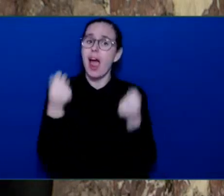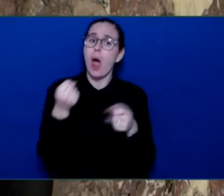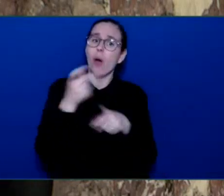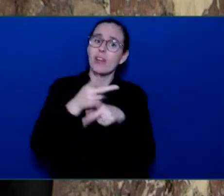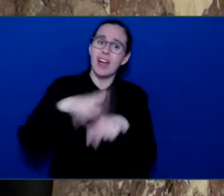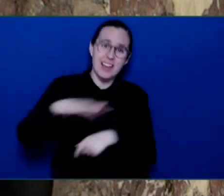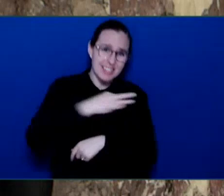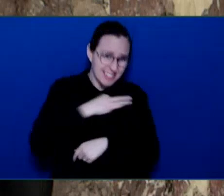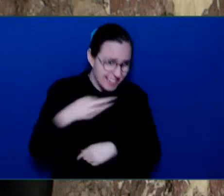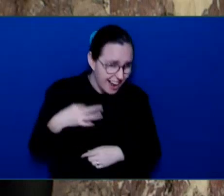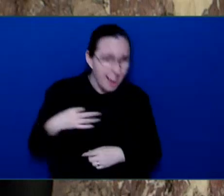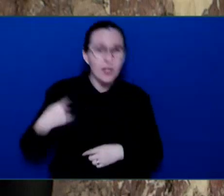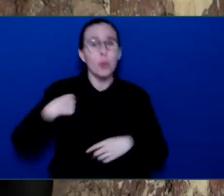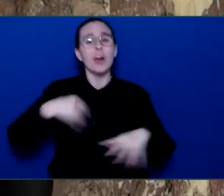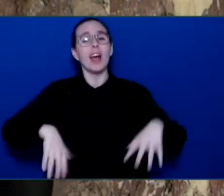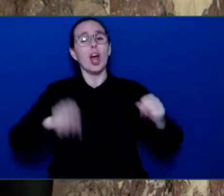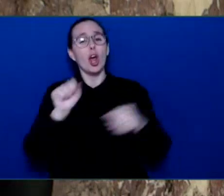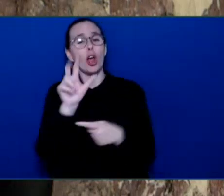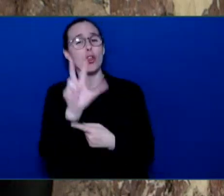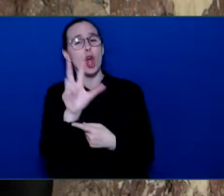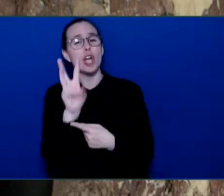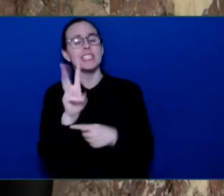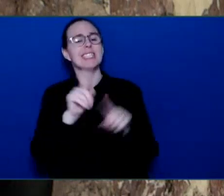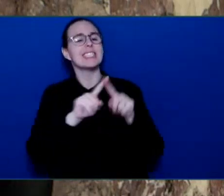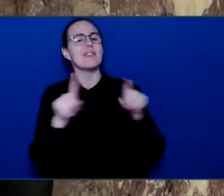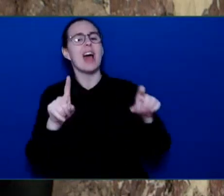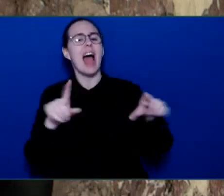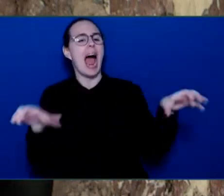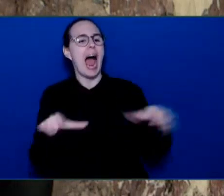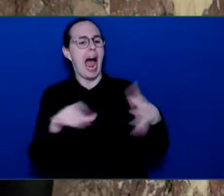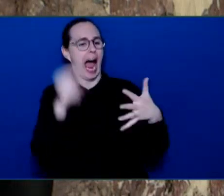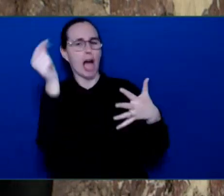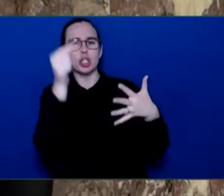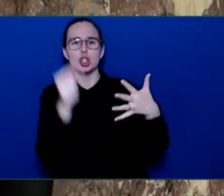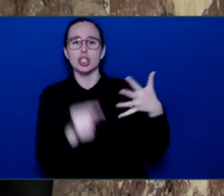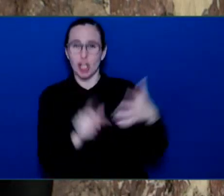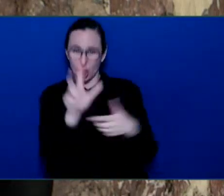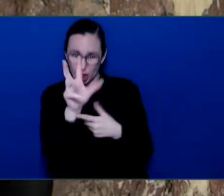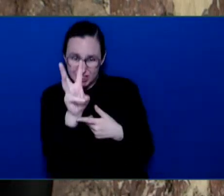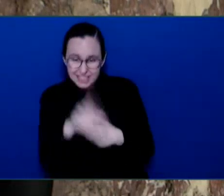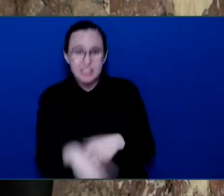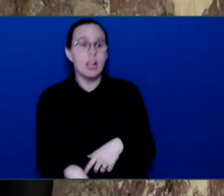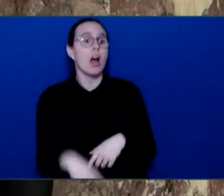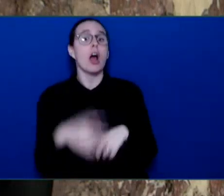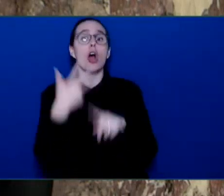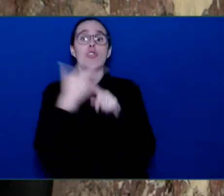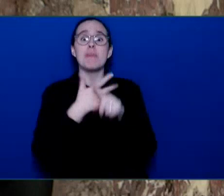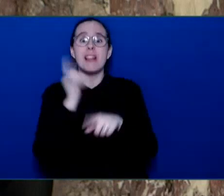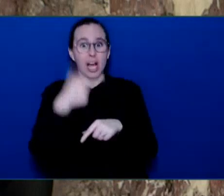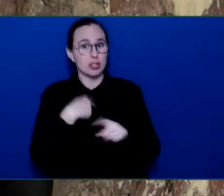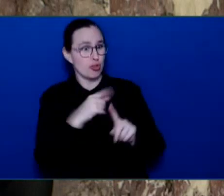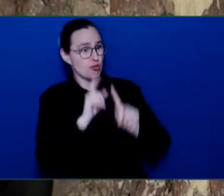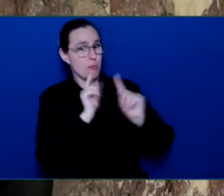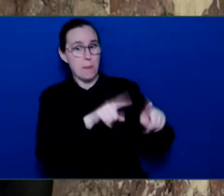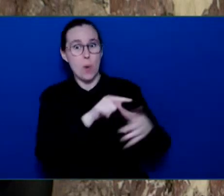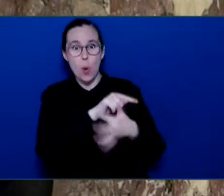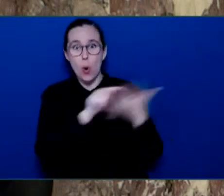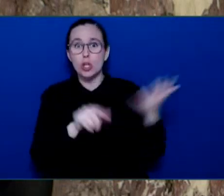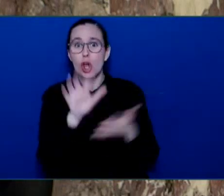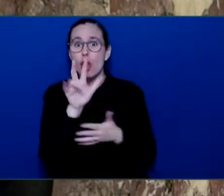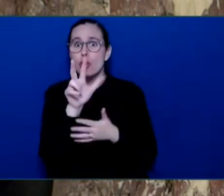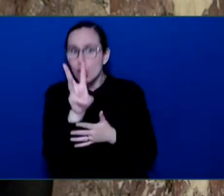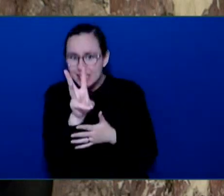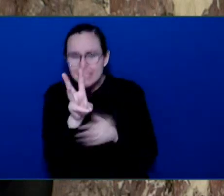3 months later, I reported on the progress on every single one of those actions, Honourable Speaker. In addition to that, of course,